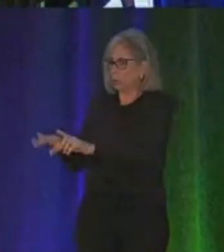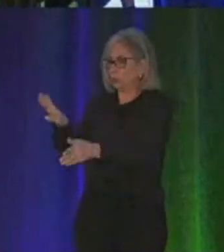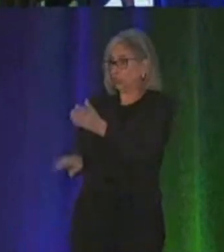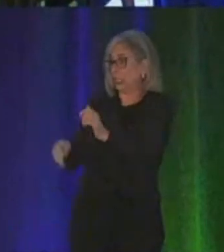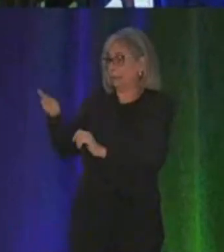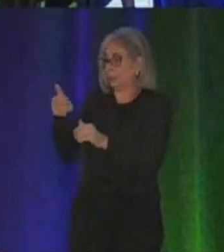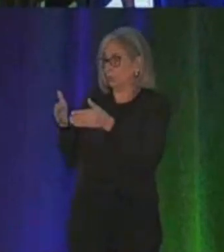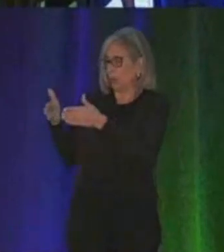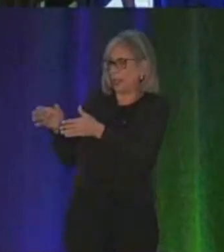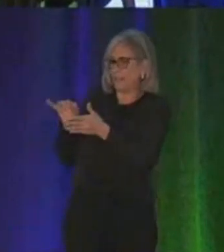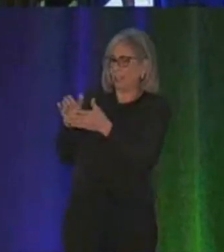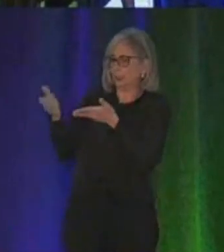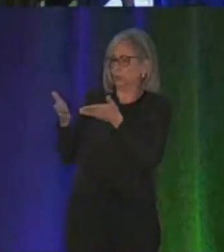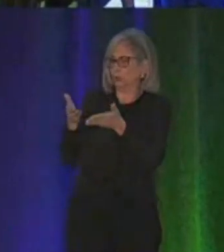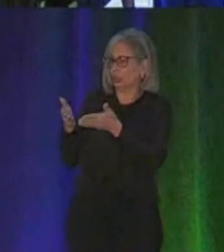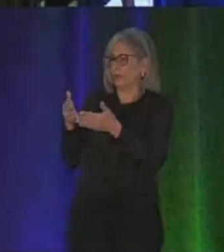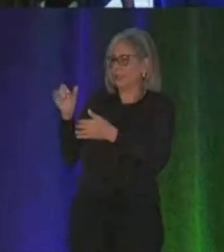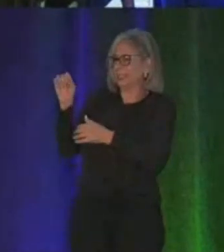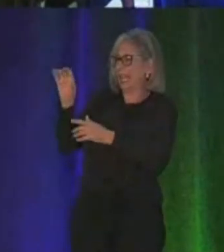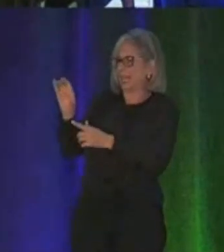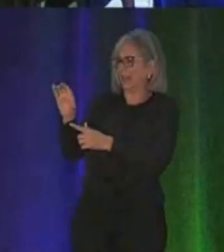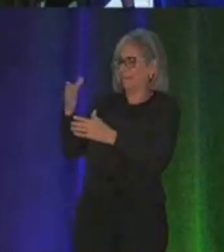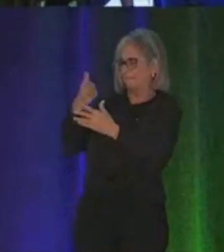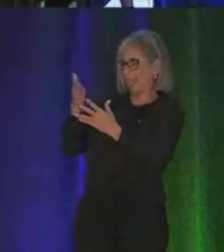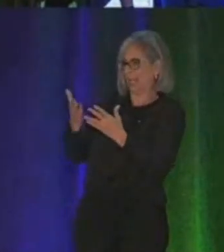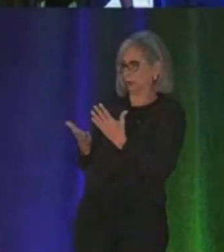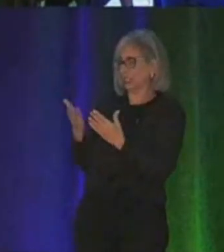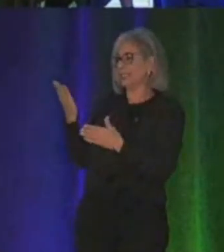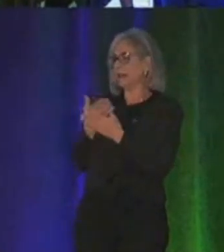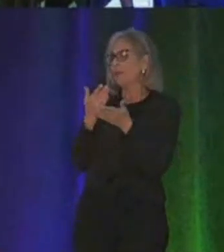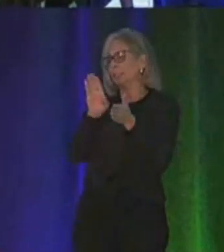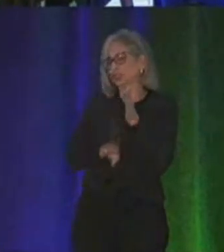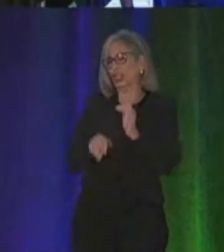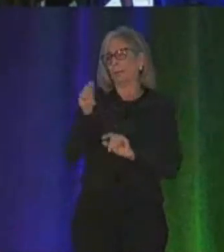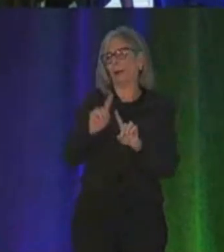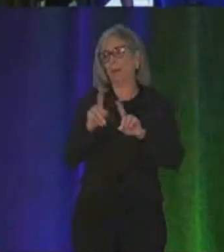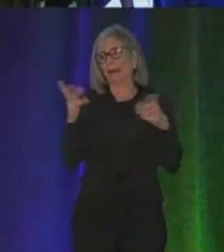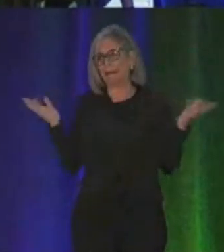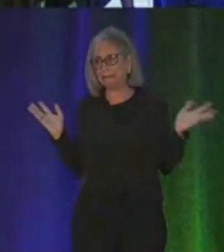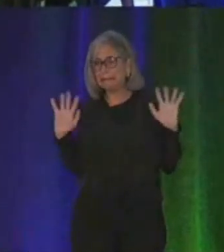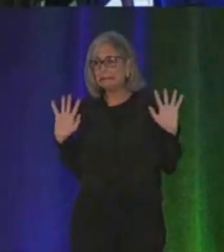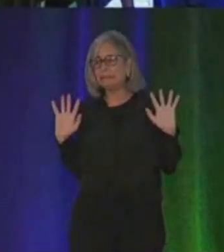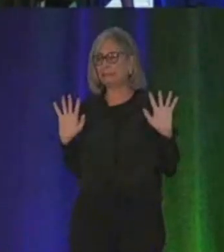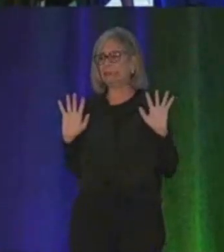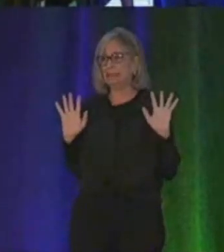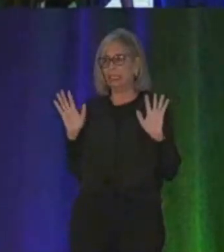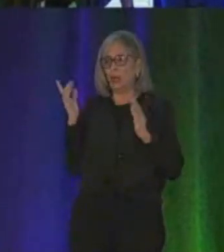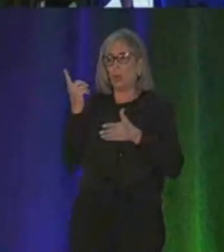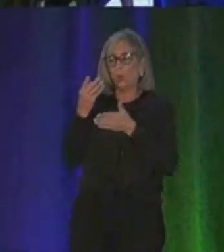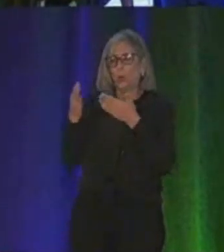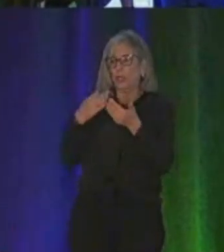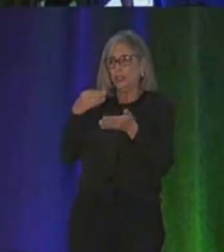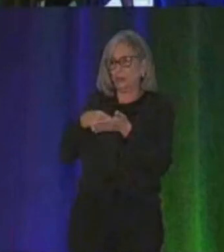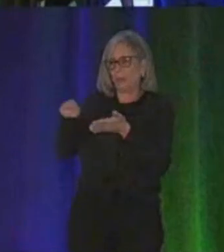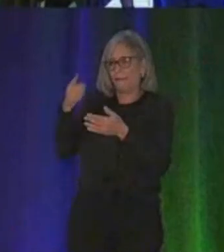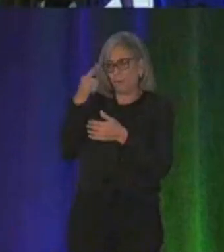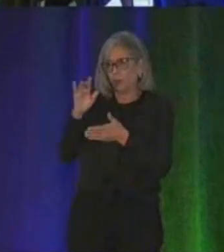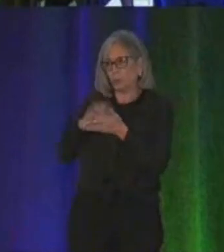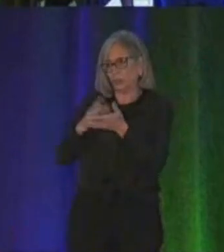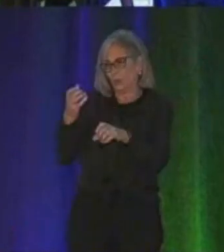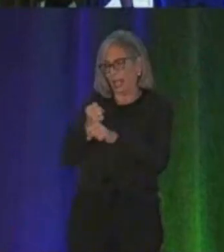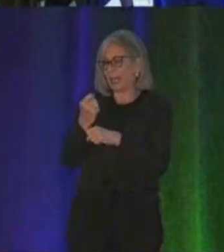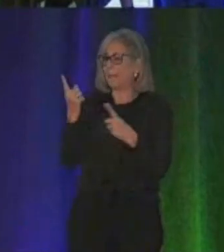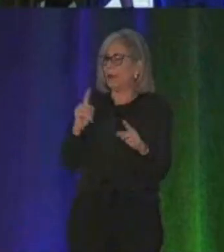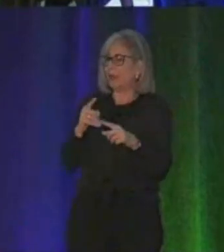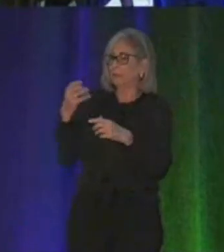ways to serve static files. And then there are things that are cheaper, but for what you get, it is fairly cheap. It can